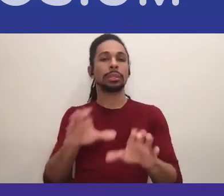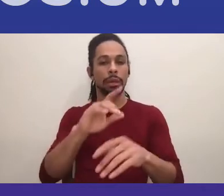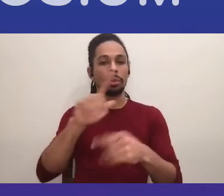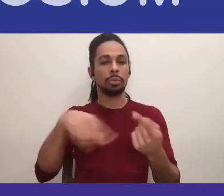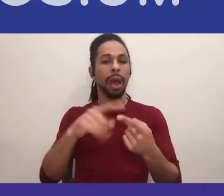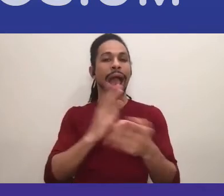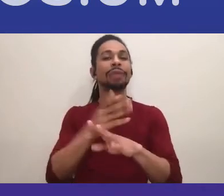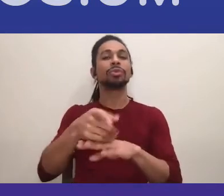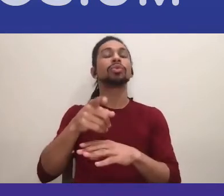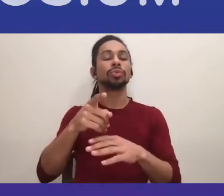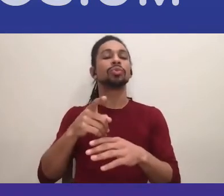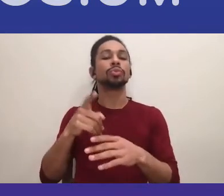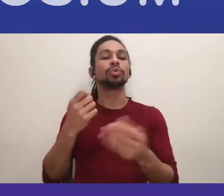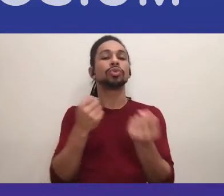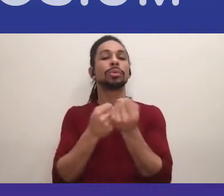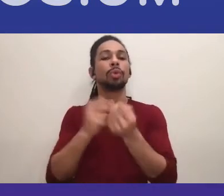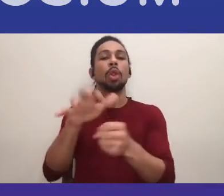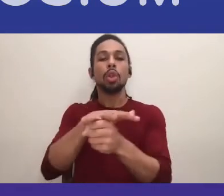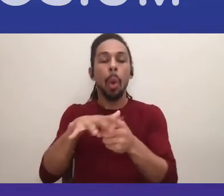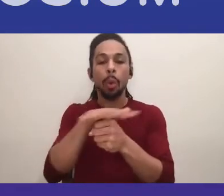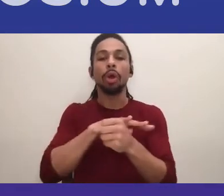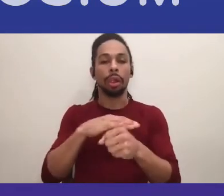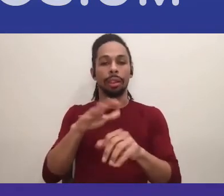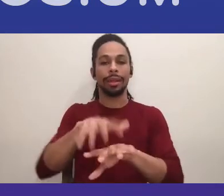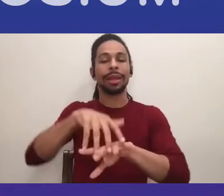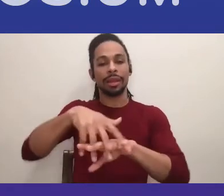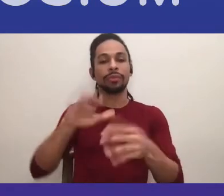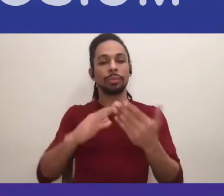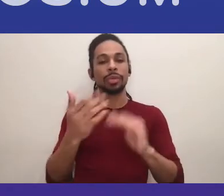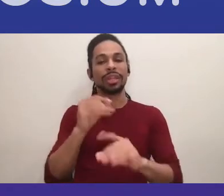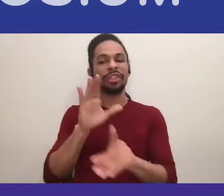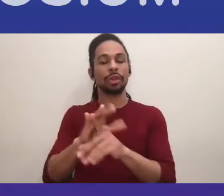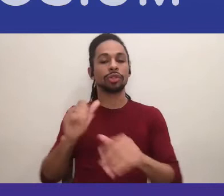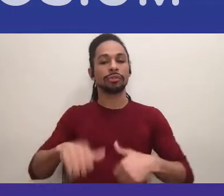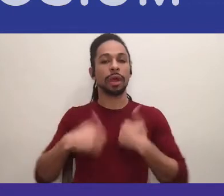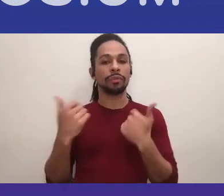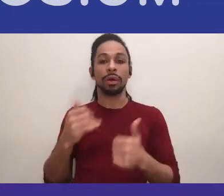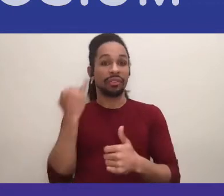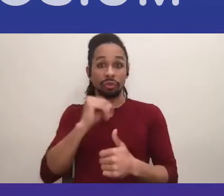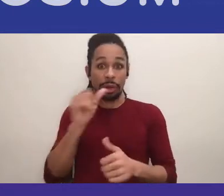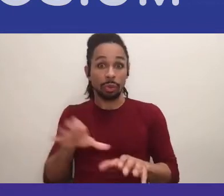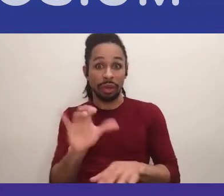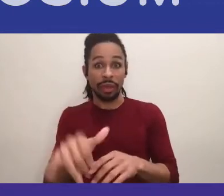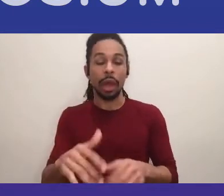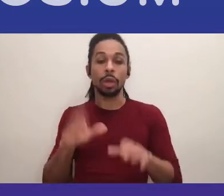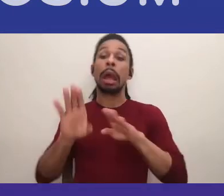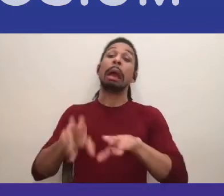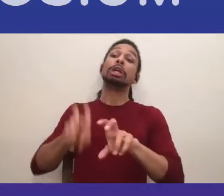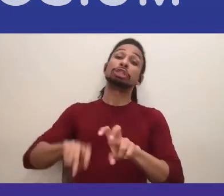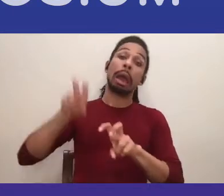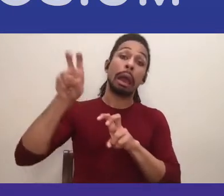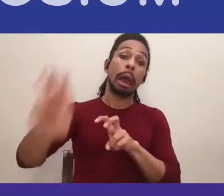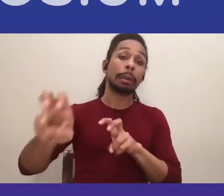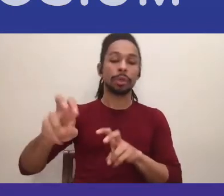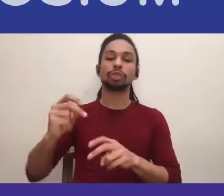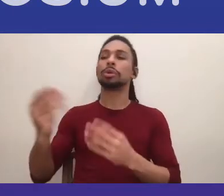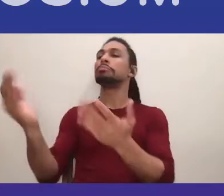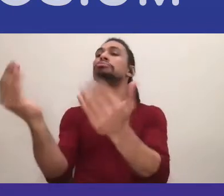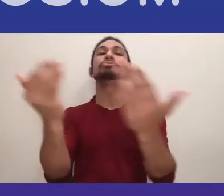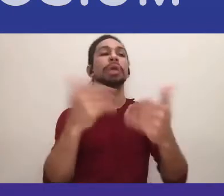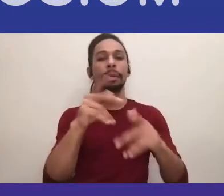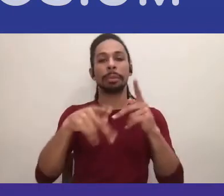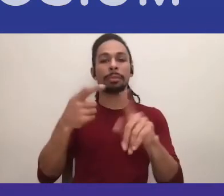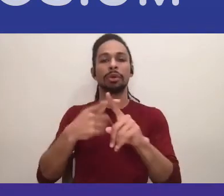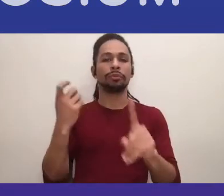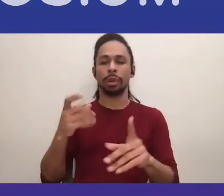local Native communities and their survival. And if you are not doing that and you are skipping way far ahead to bring in folk from Australia, from Aotearoa,